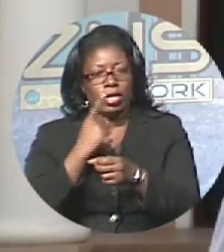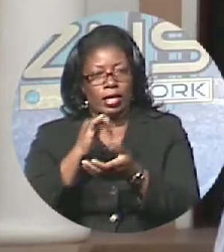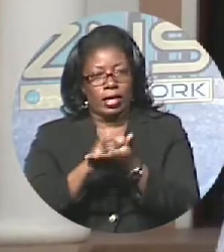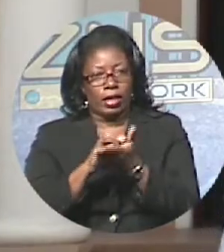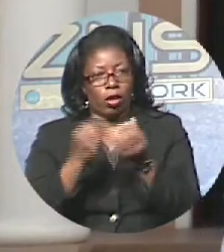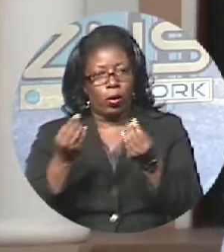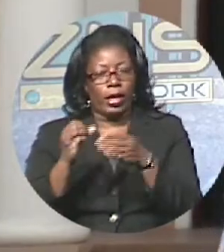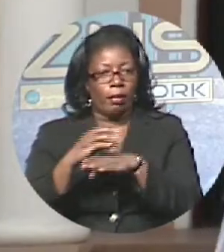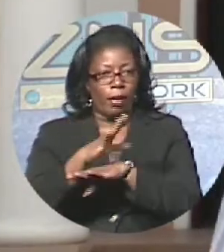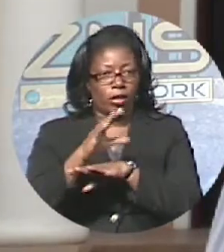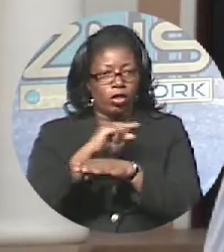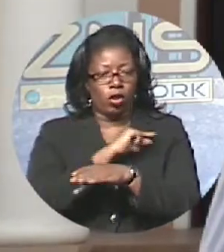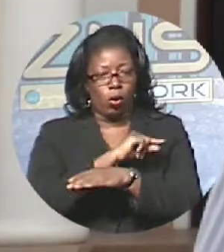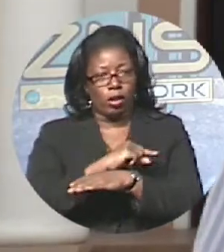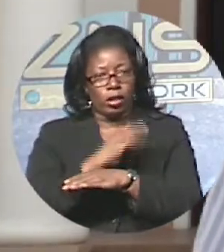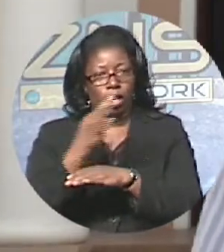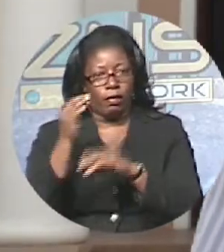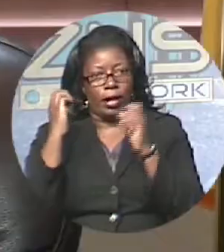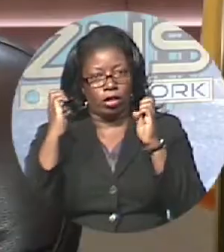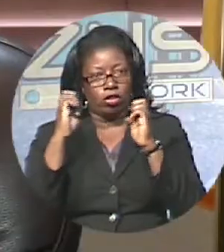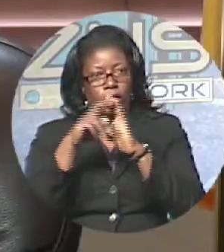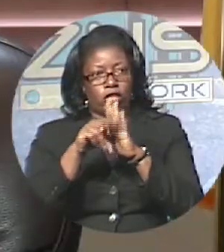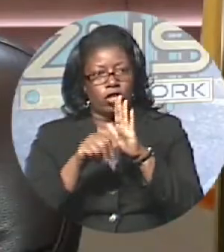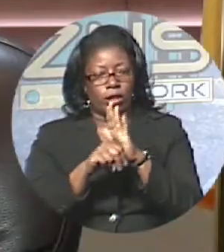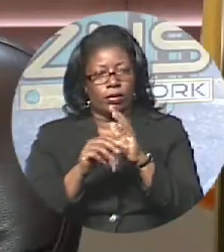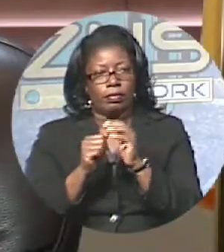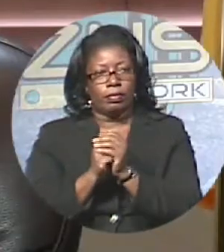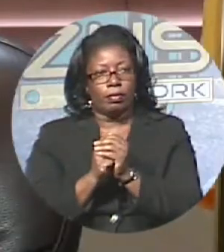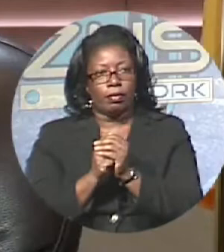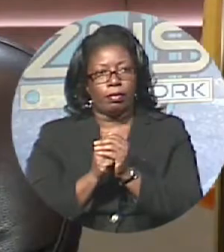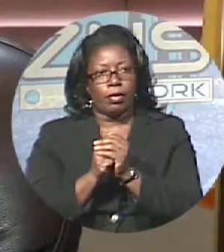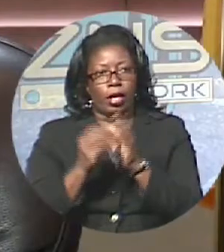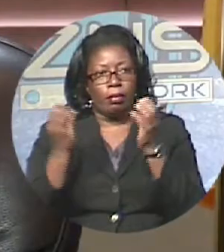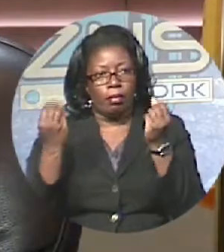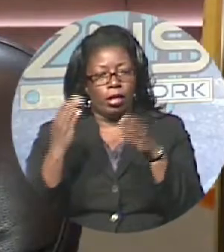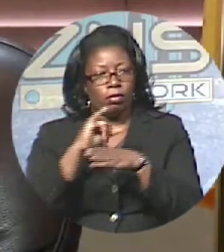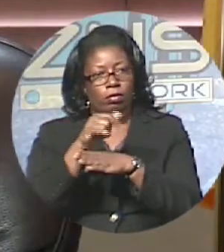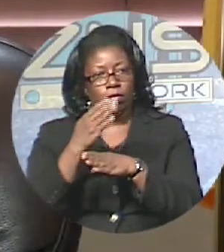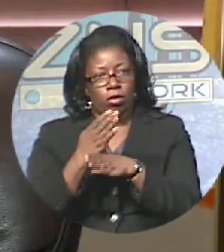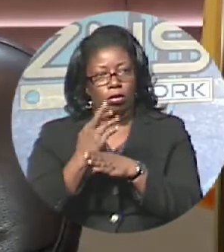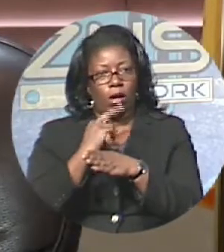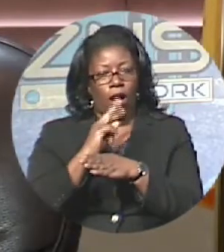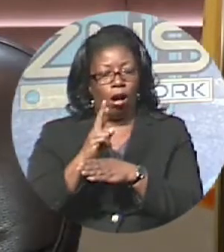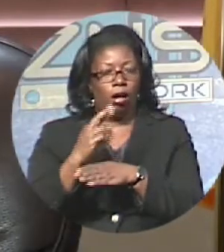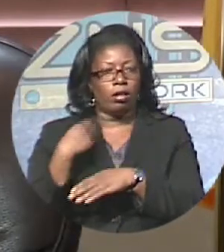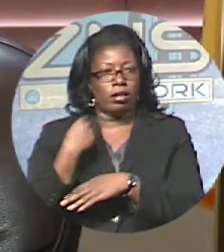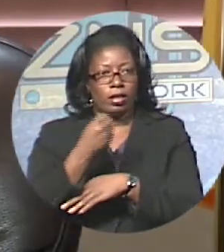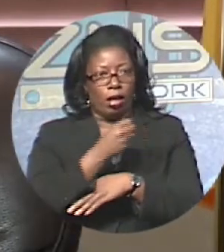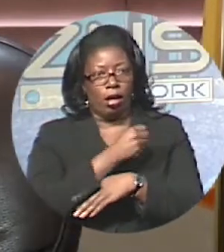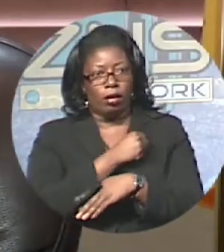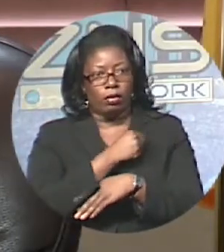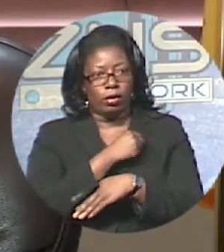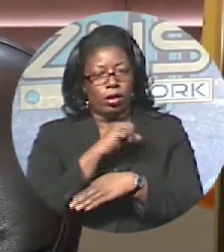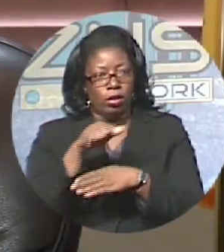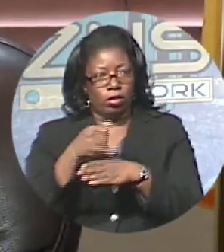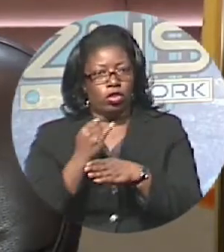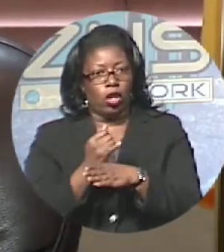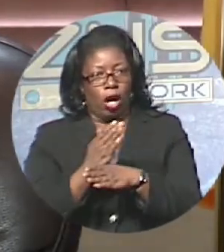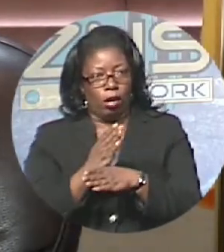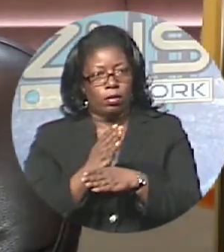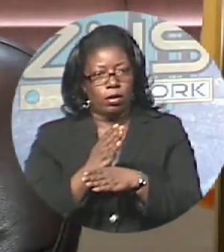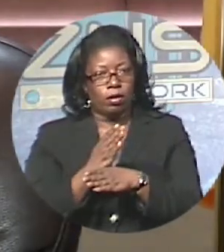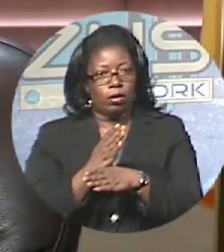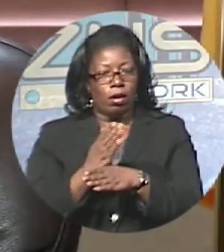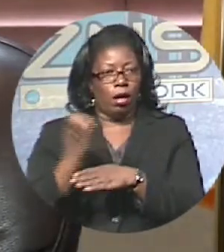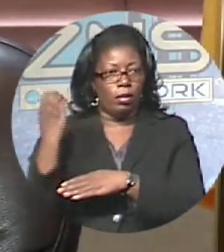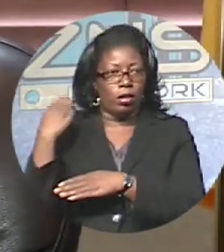way impact the quality of education. Many of these positions are staff positions. Some of these are administrative